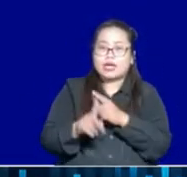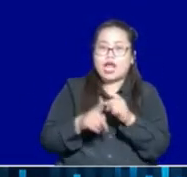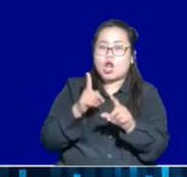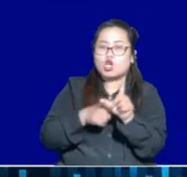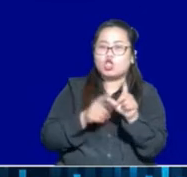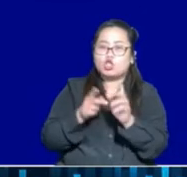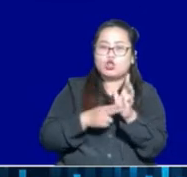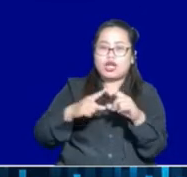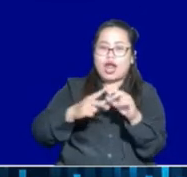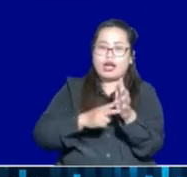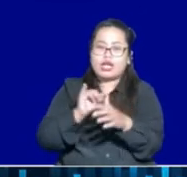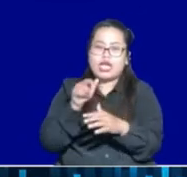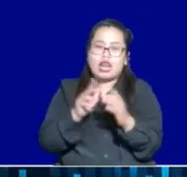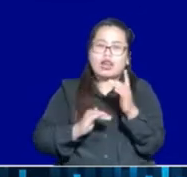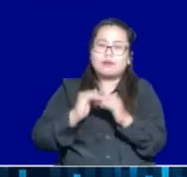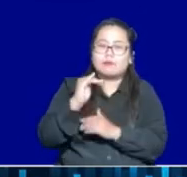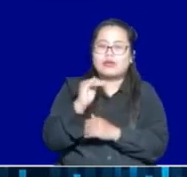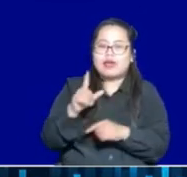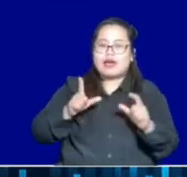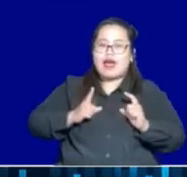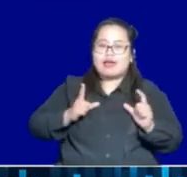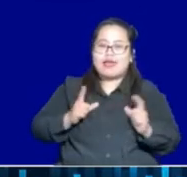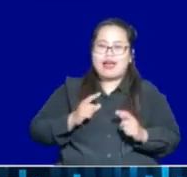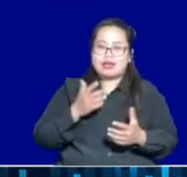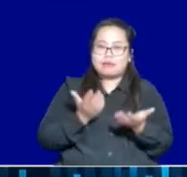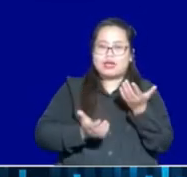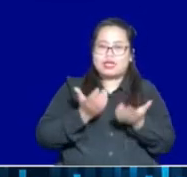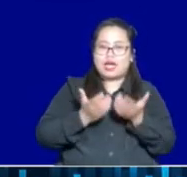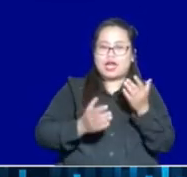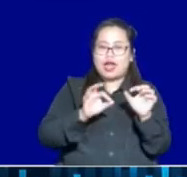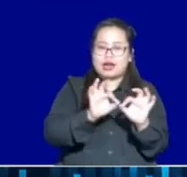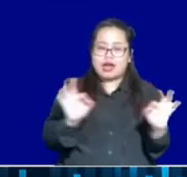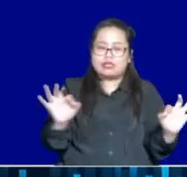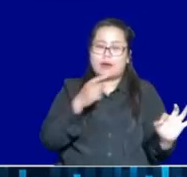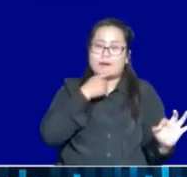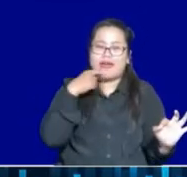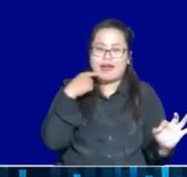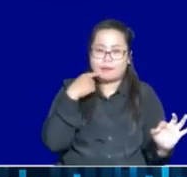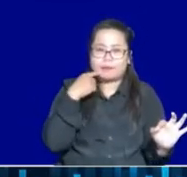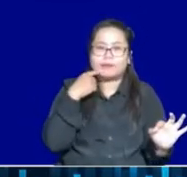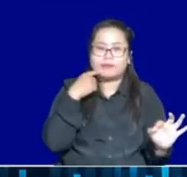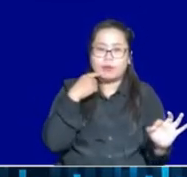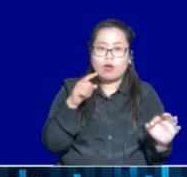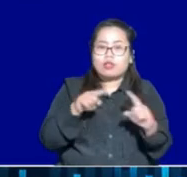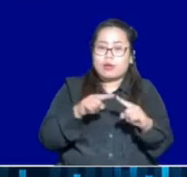intentionally made this graph with data from 2008, because since